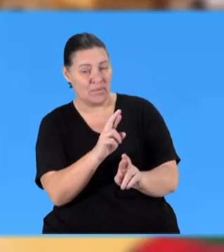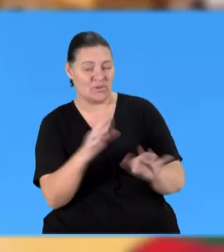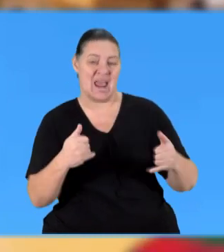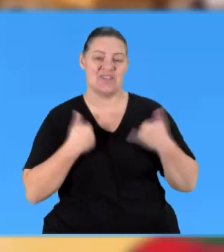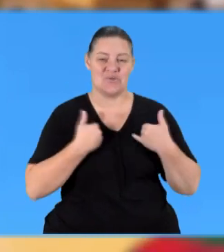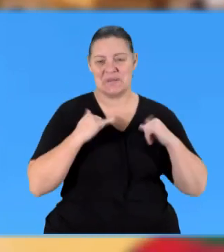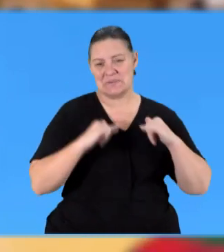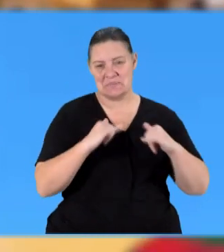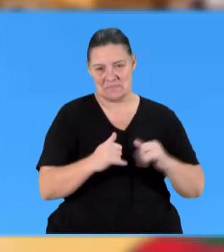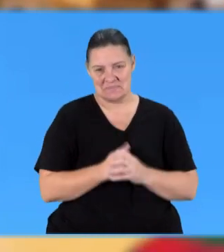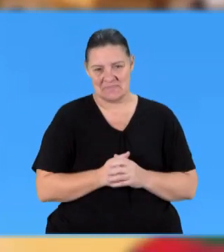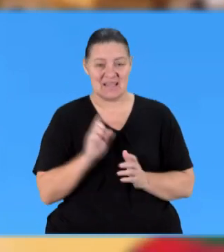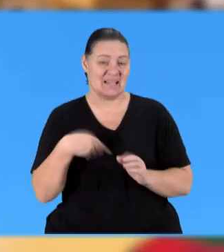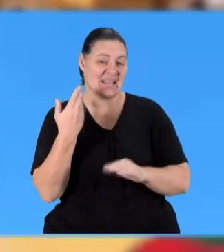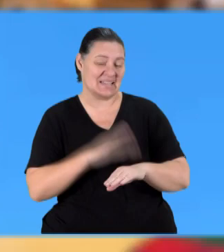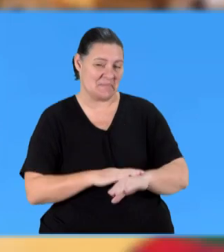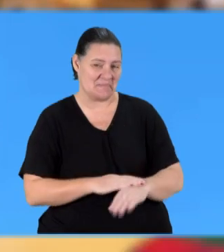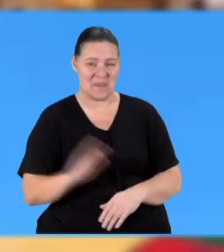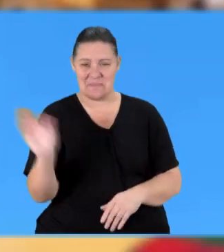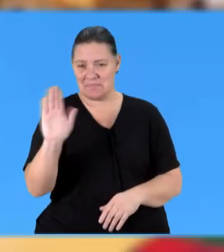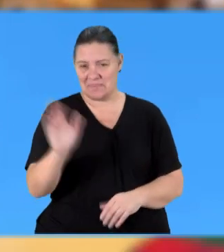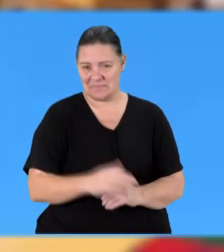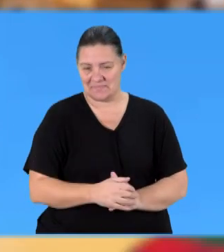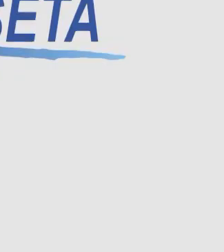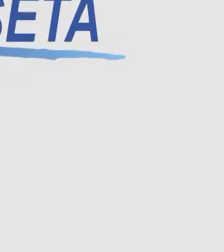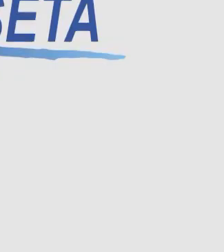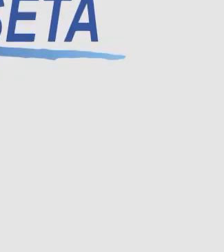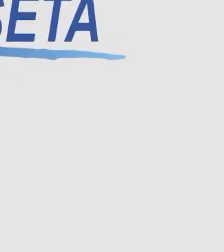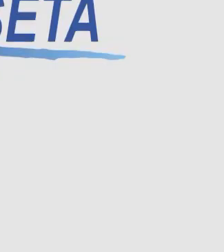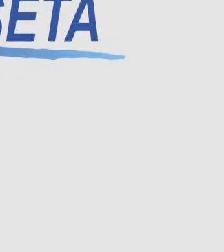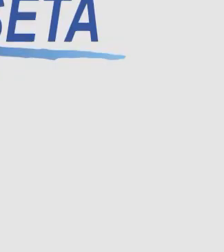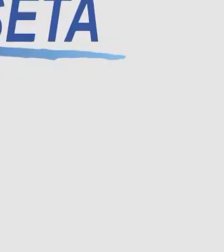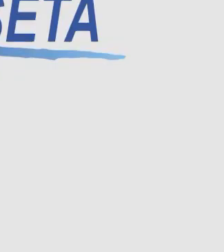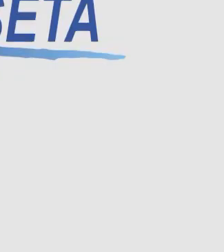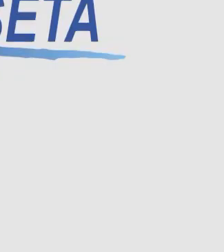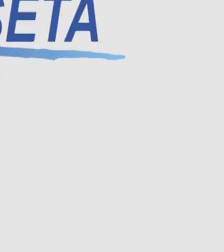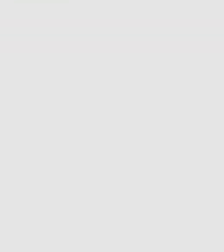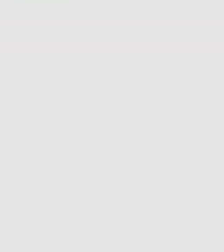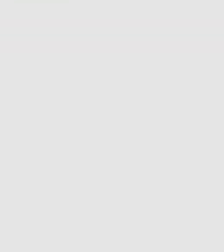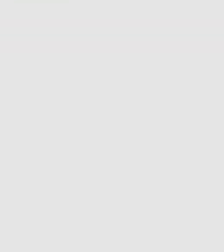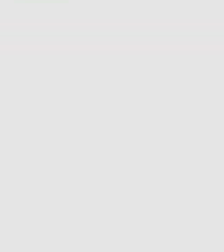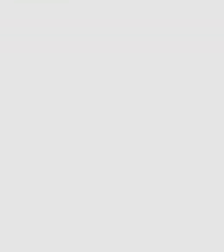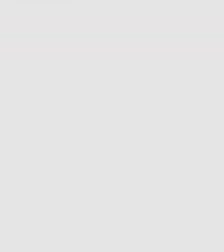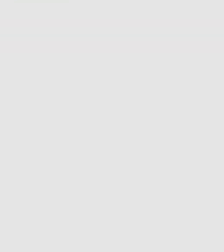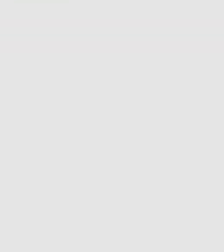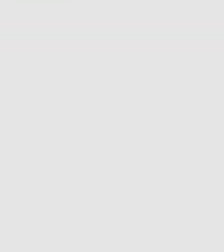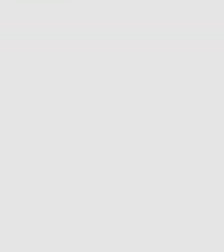had much fun as I did. Until next time, bye.